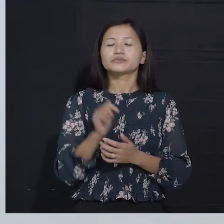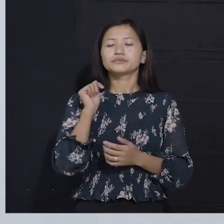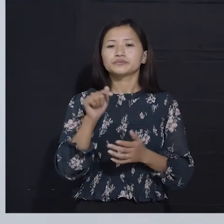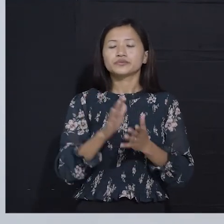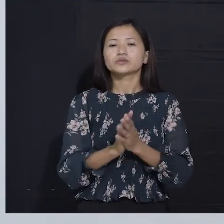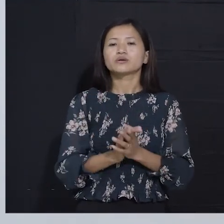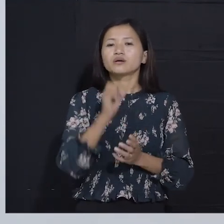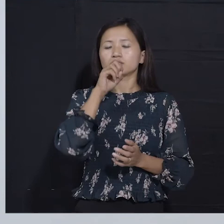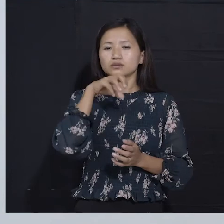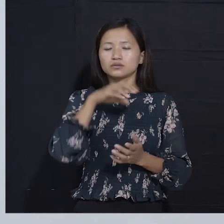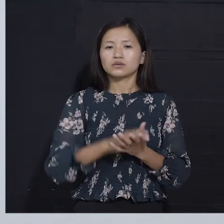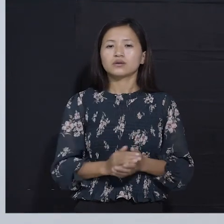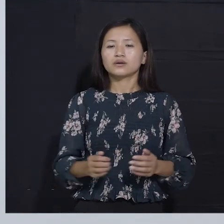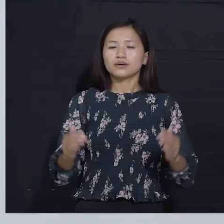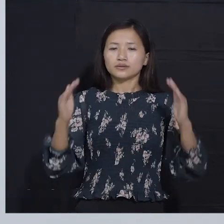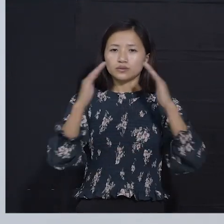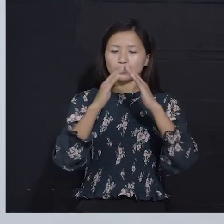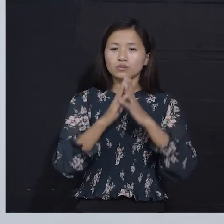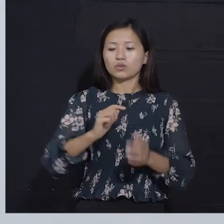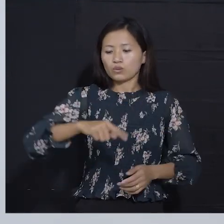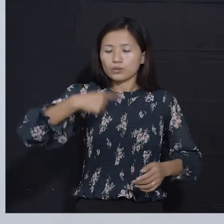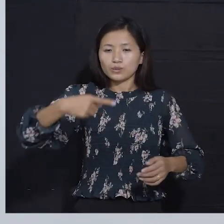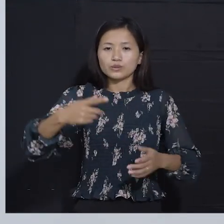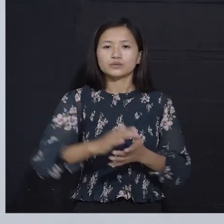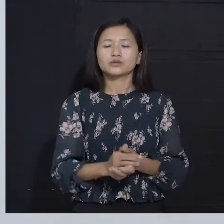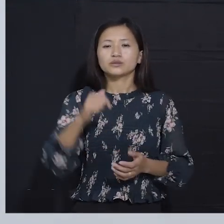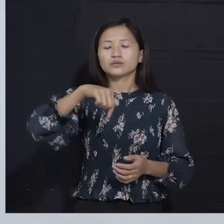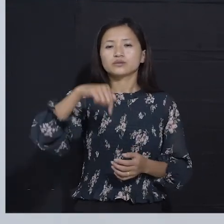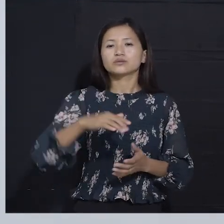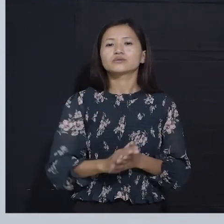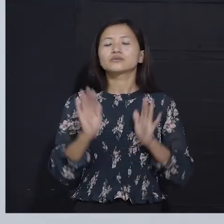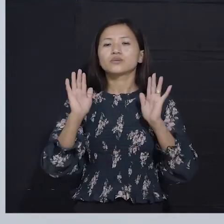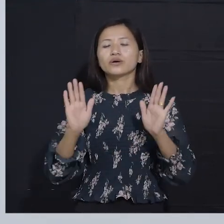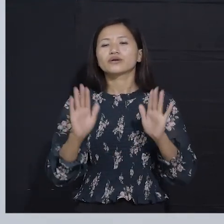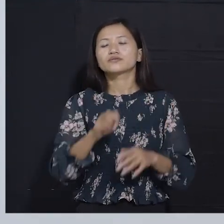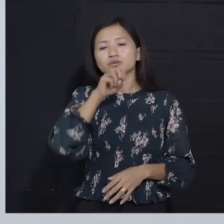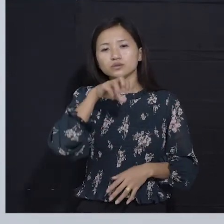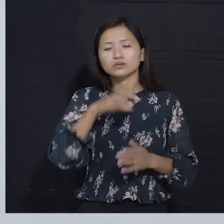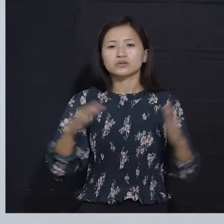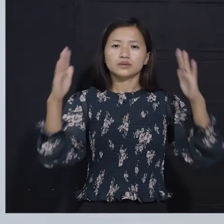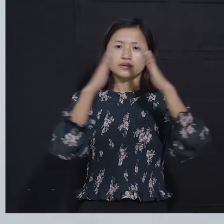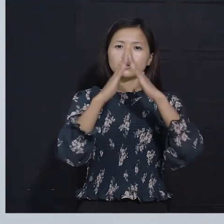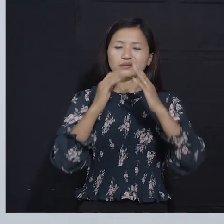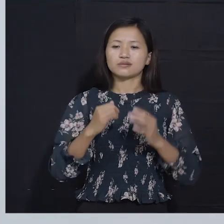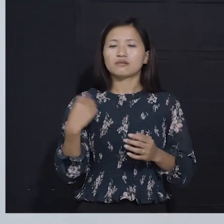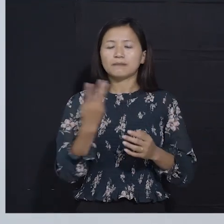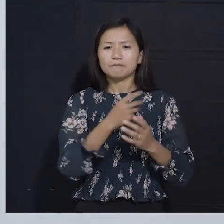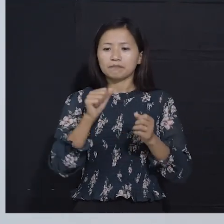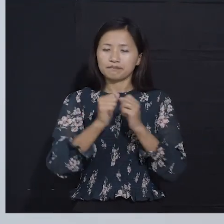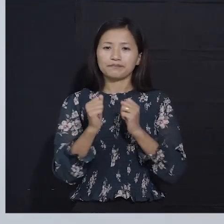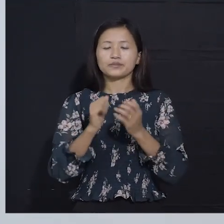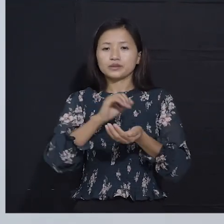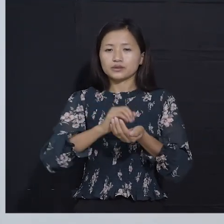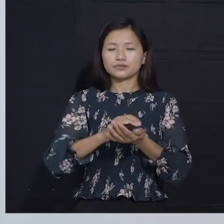with me at home always. And so even to this day, we have dogs at home as our pets. So